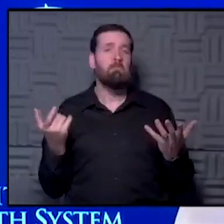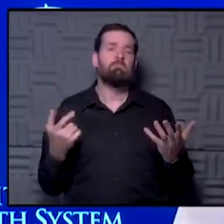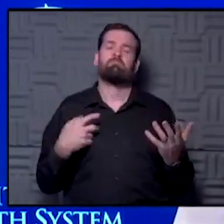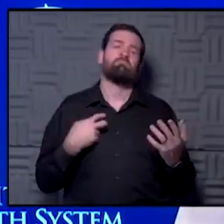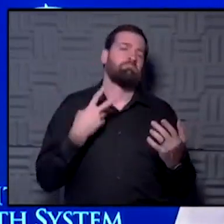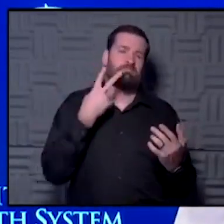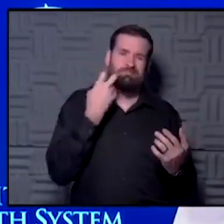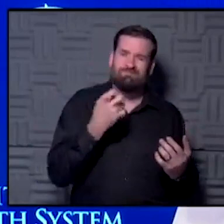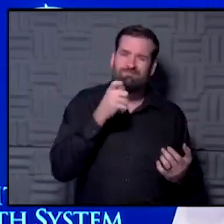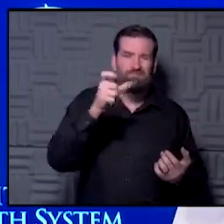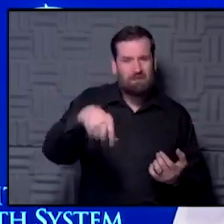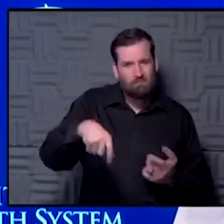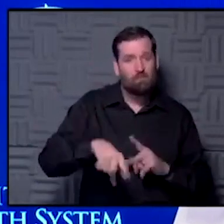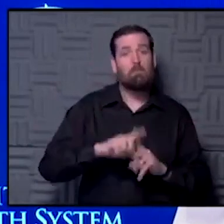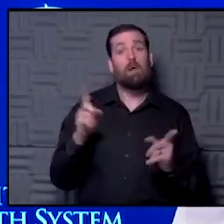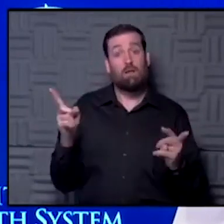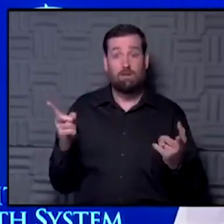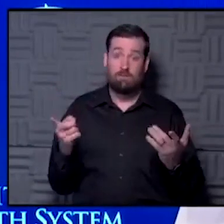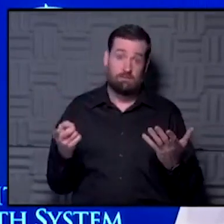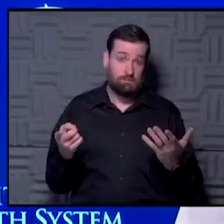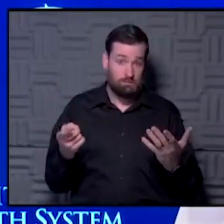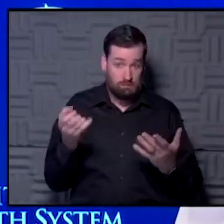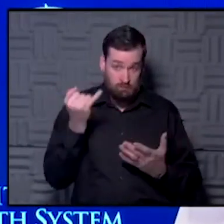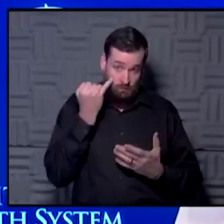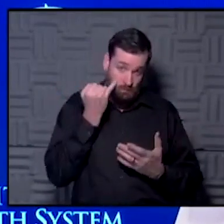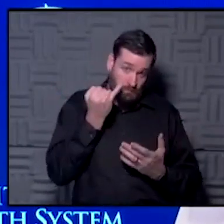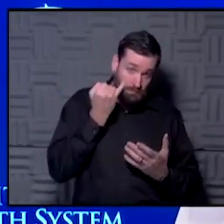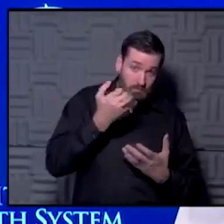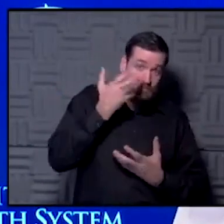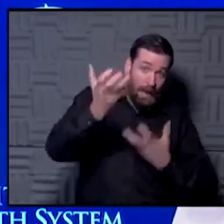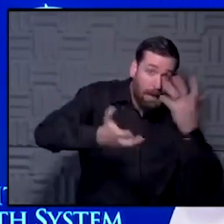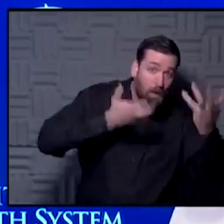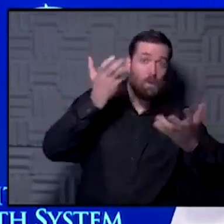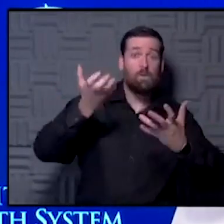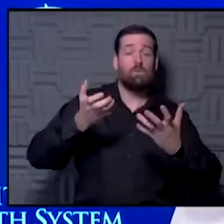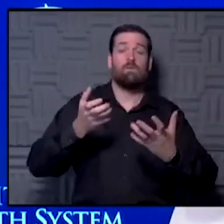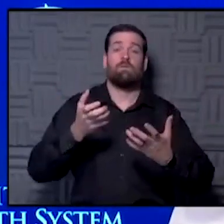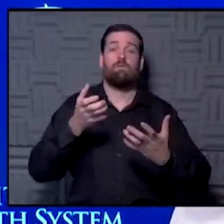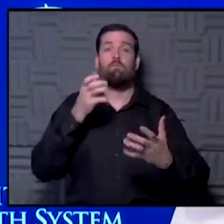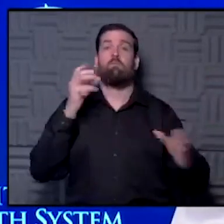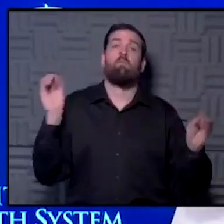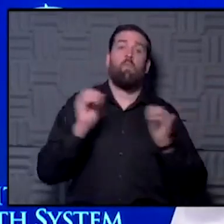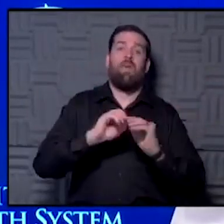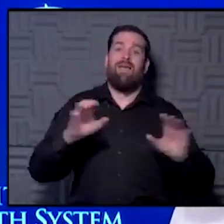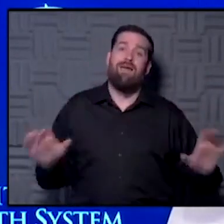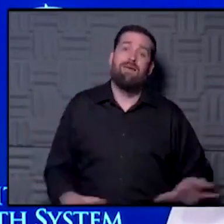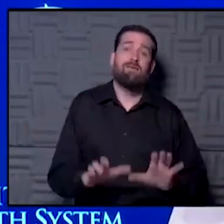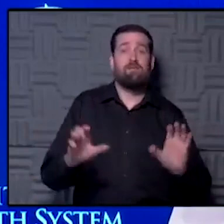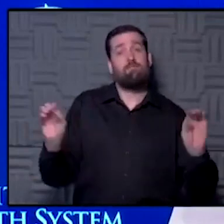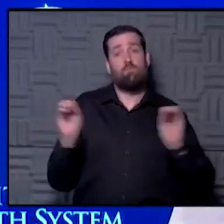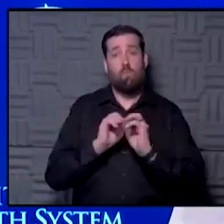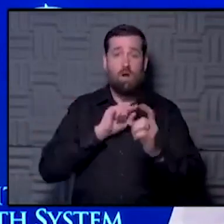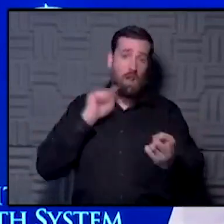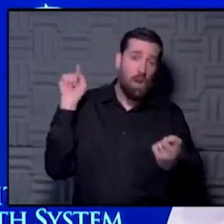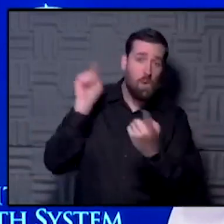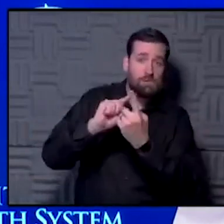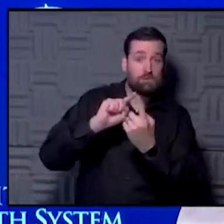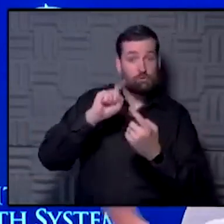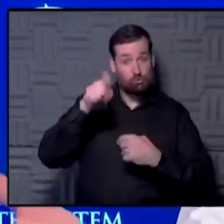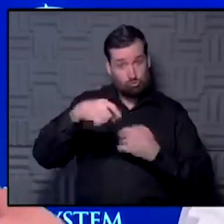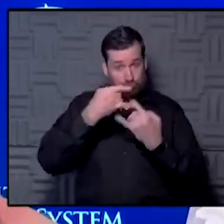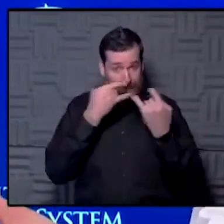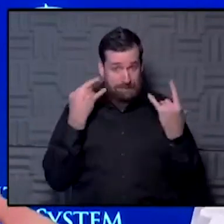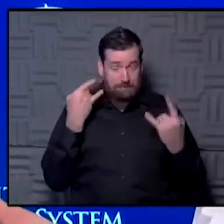not. But if you're going to shout, if you're going to scream, if you're going to get a little more active, you're going to get a little closer, should you have a mask on?